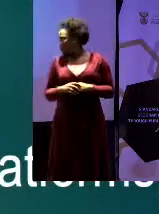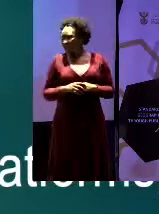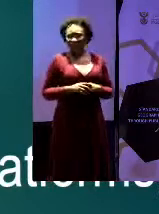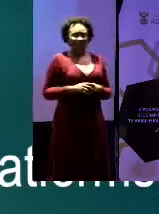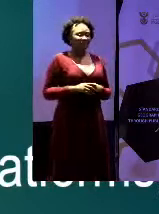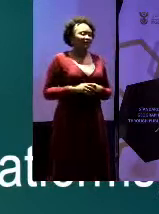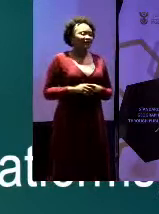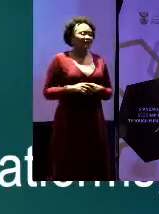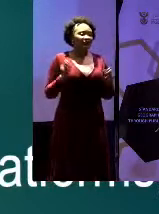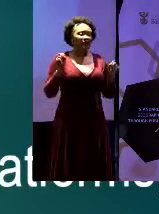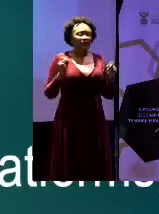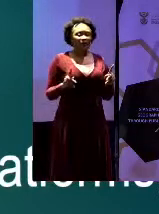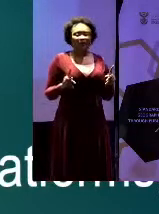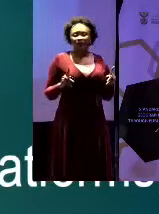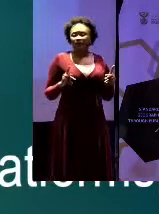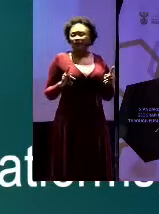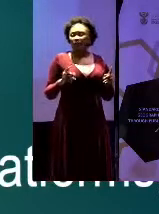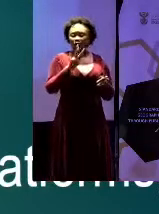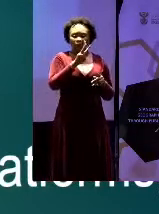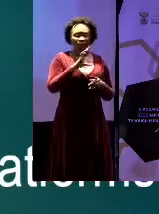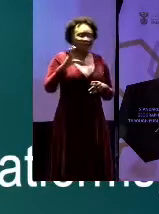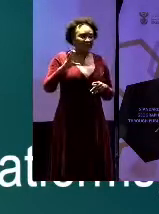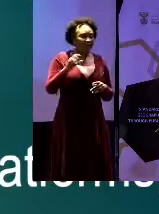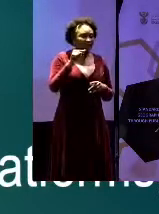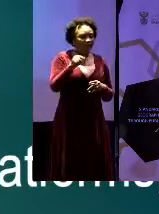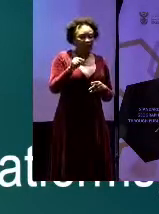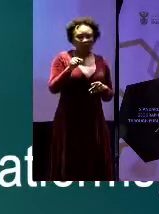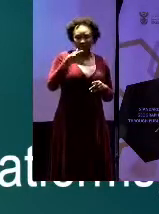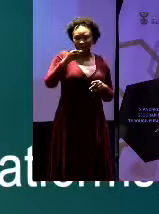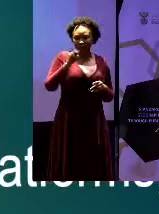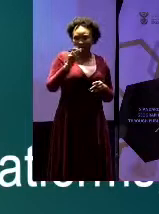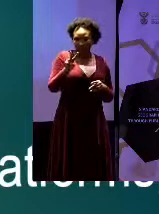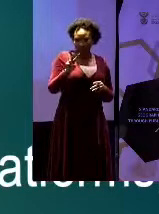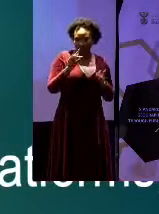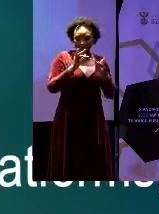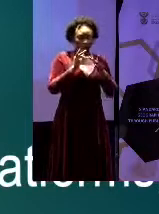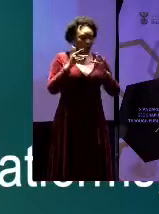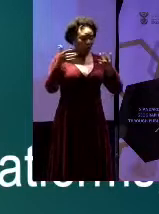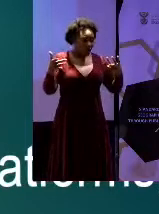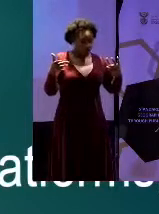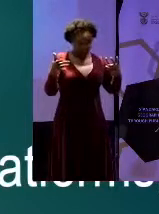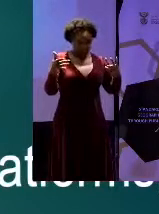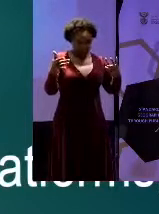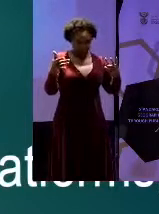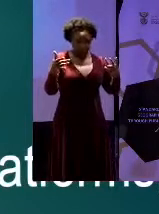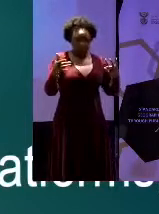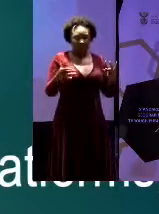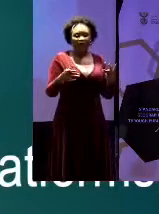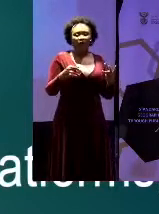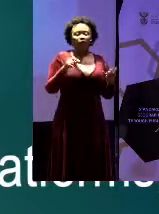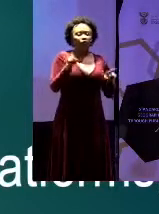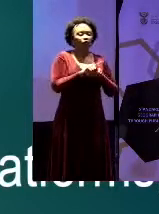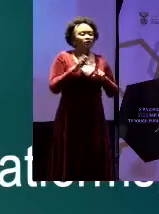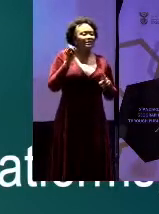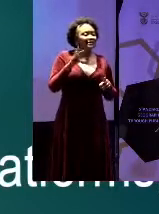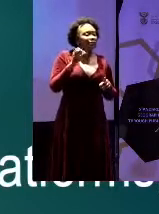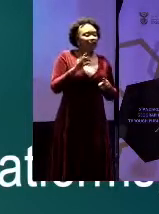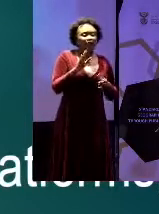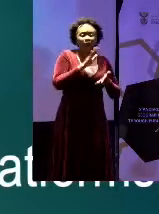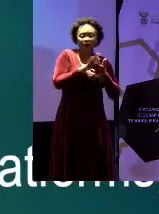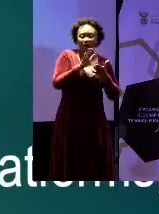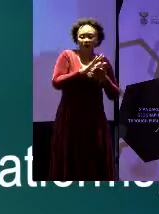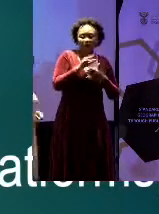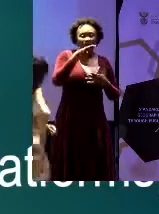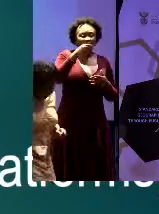Okay, where was I now? WesternCape.gov online link. There's over 10 print media. There was a Herald Morning